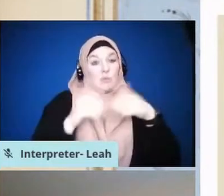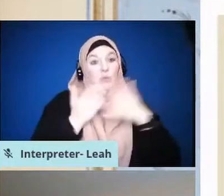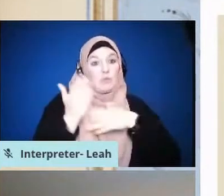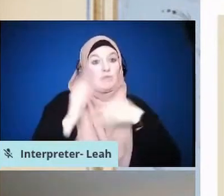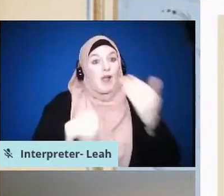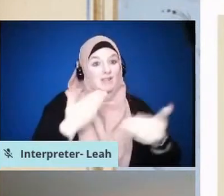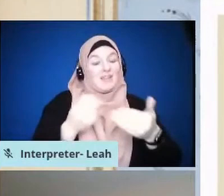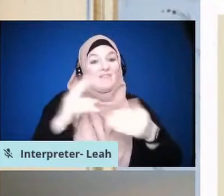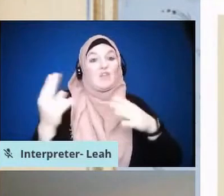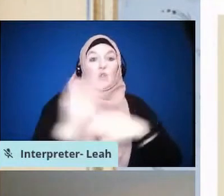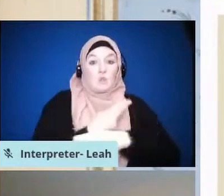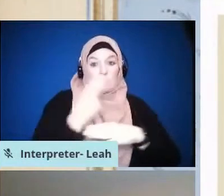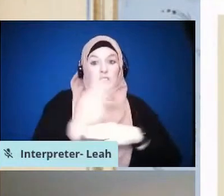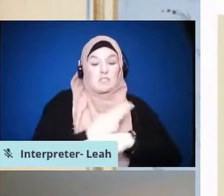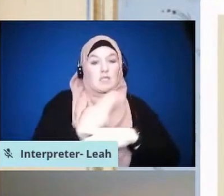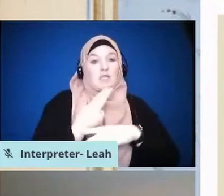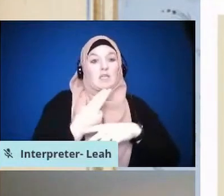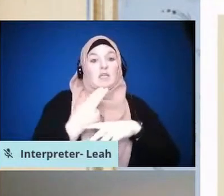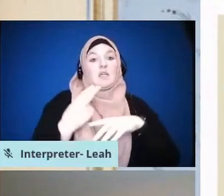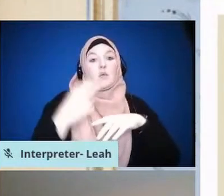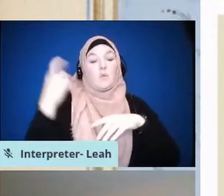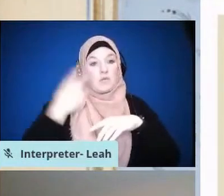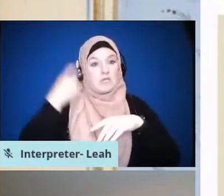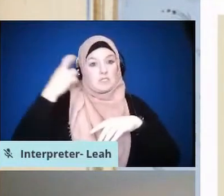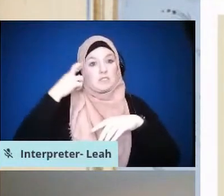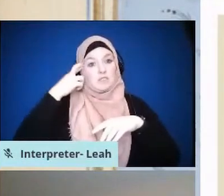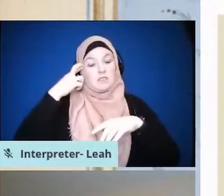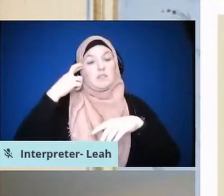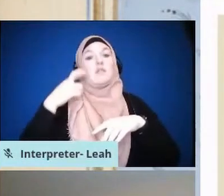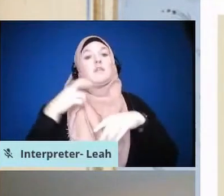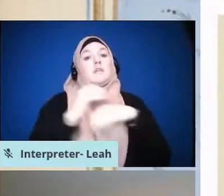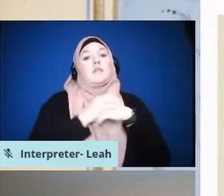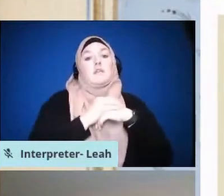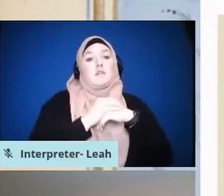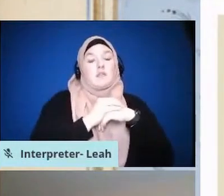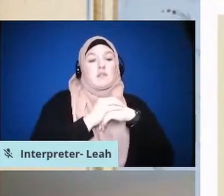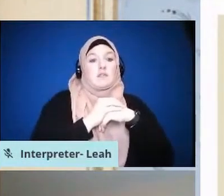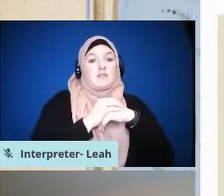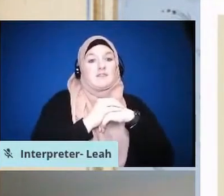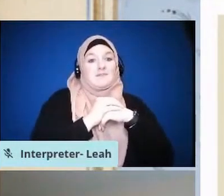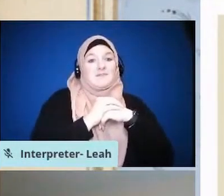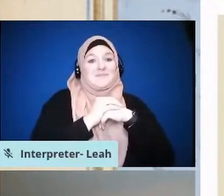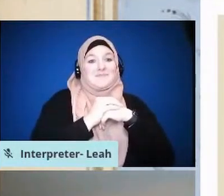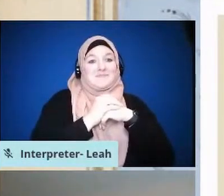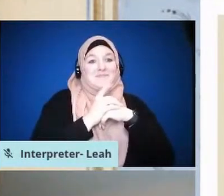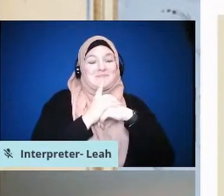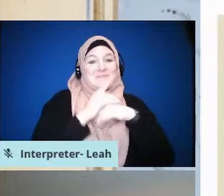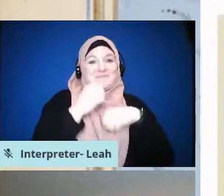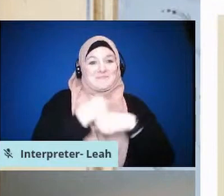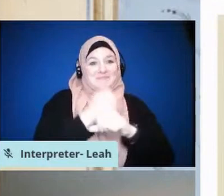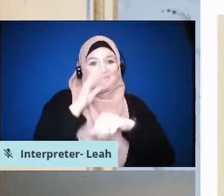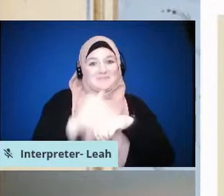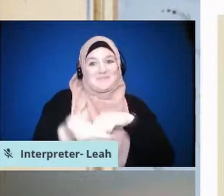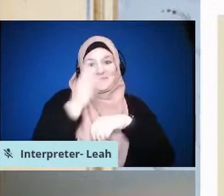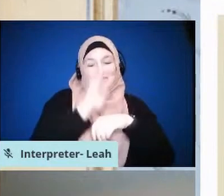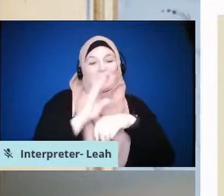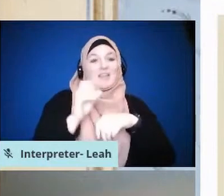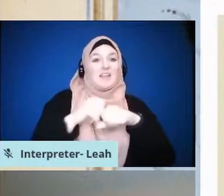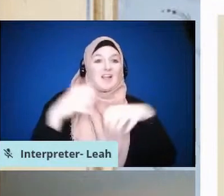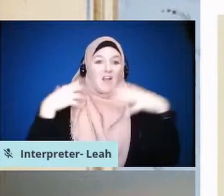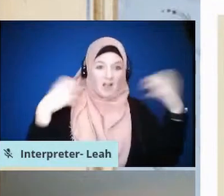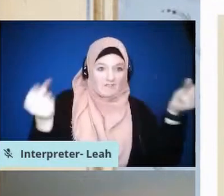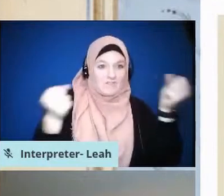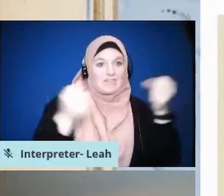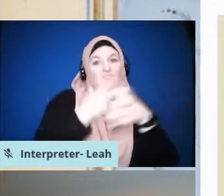of using their reason, their which is created by God, to be confident